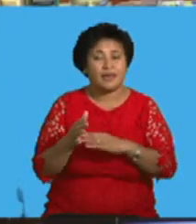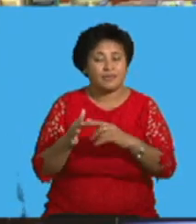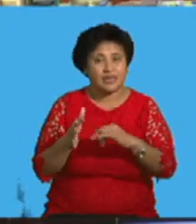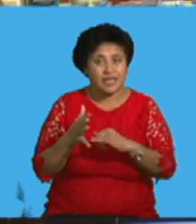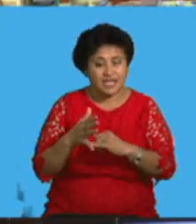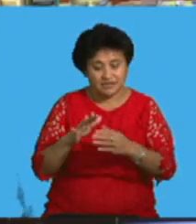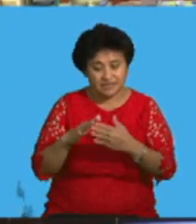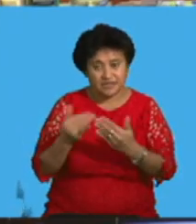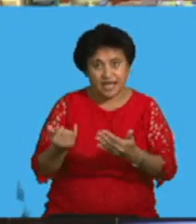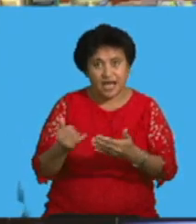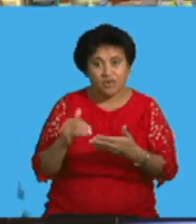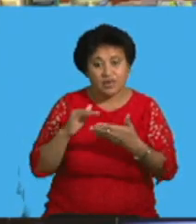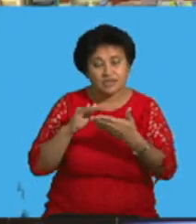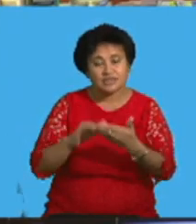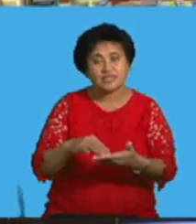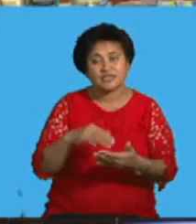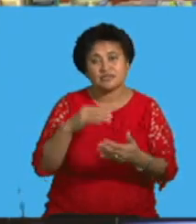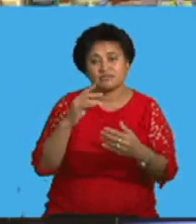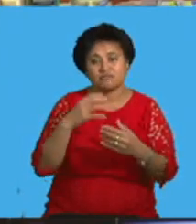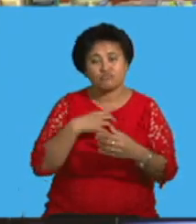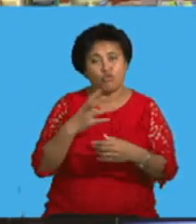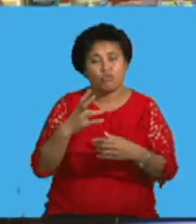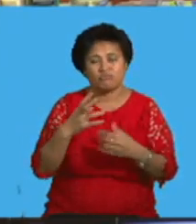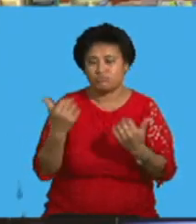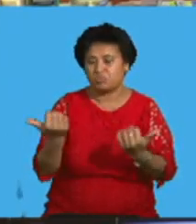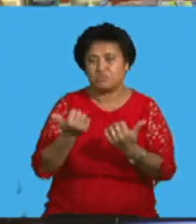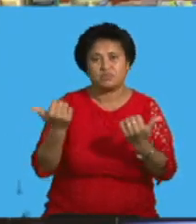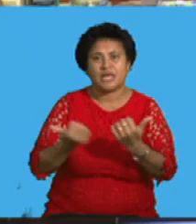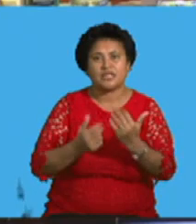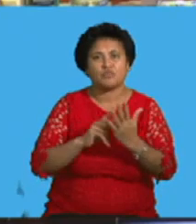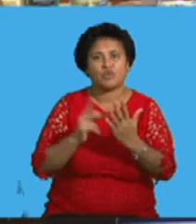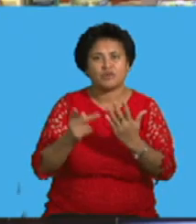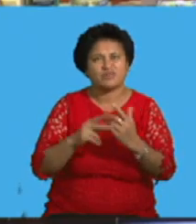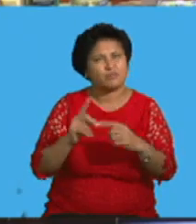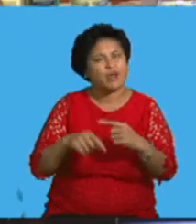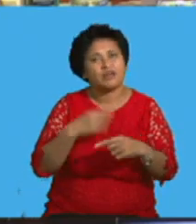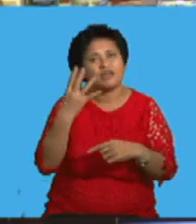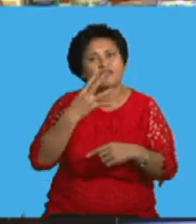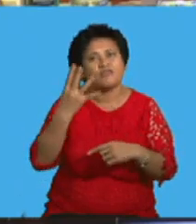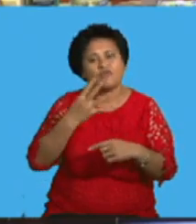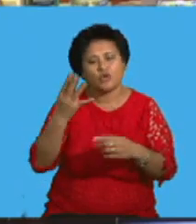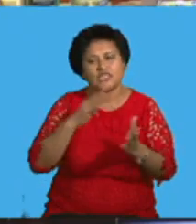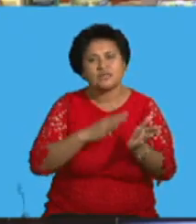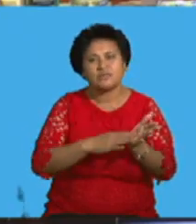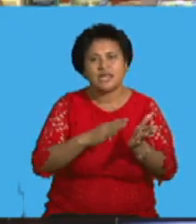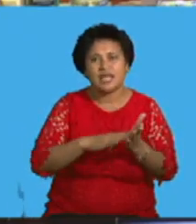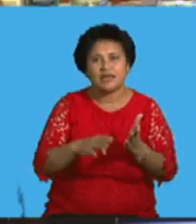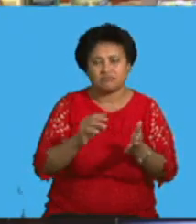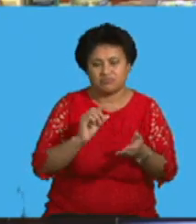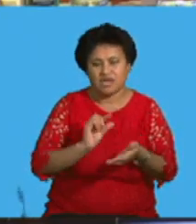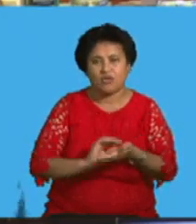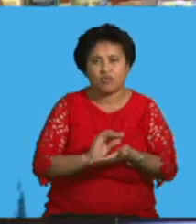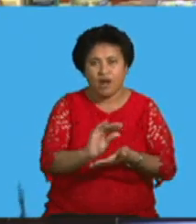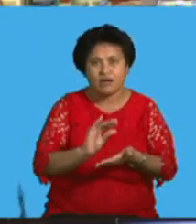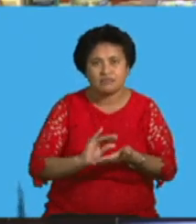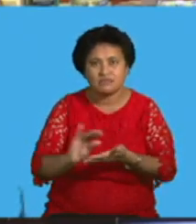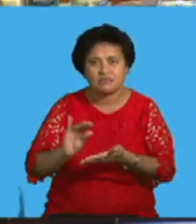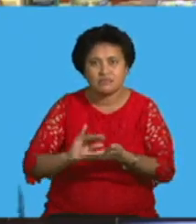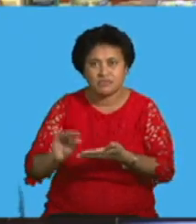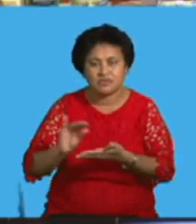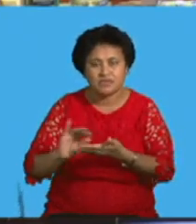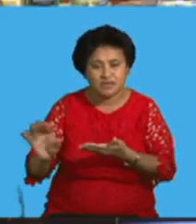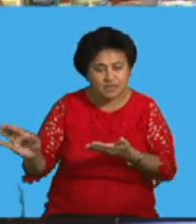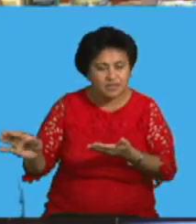105 projects over the past 12 years with approximately 14 million worth of grants. This has led to a